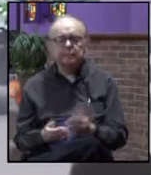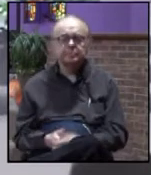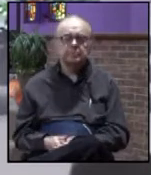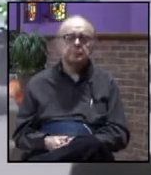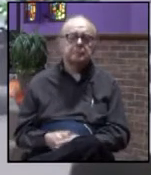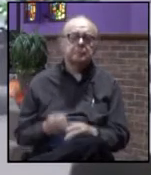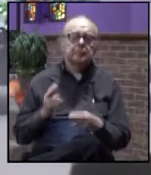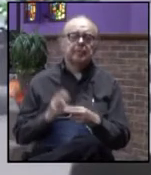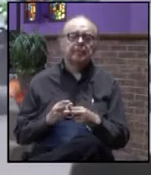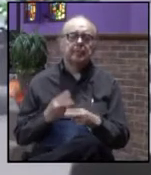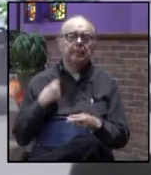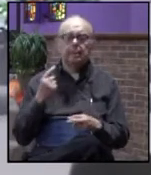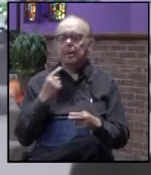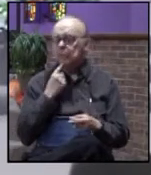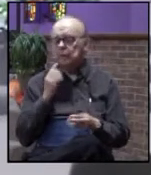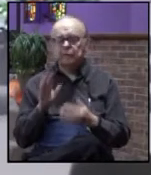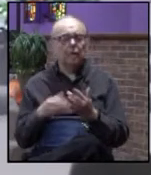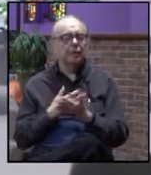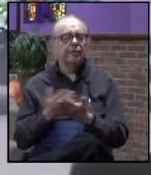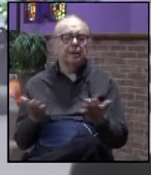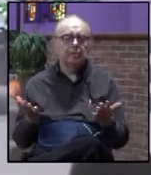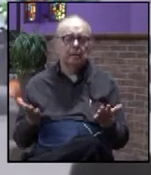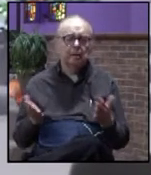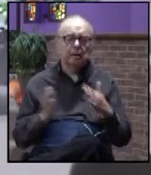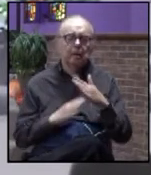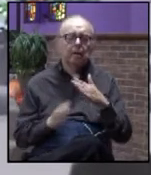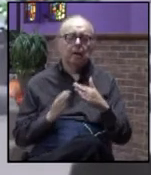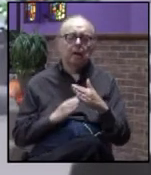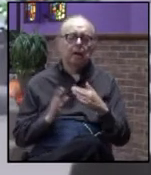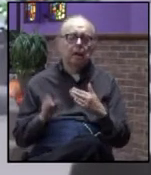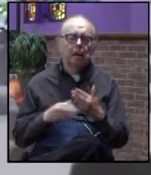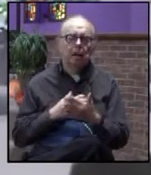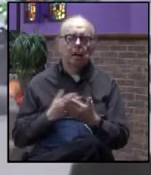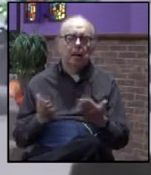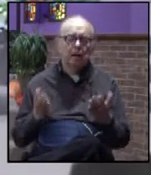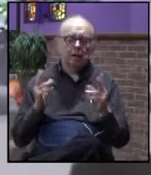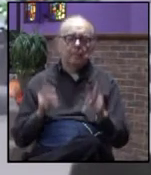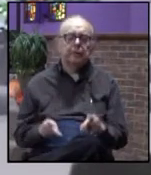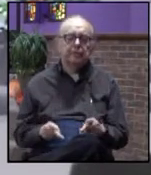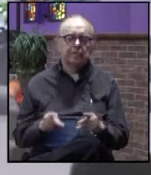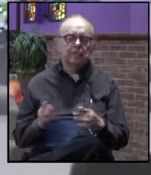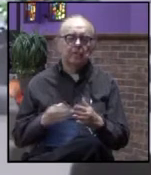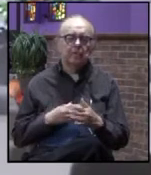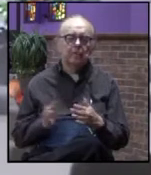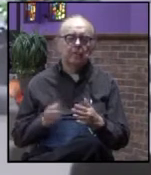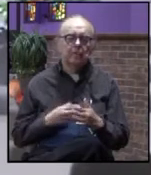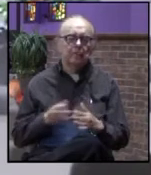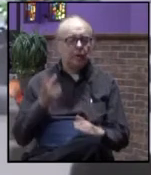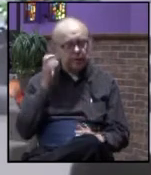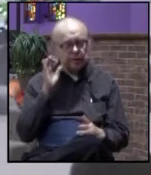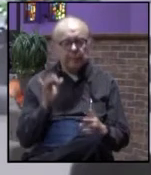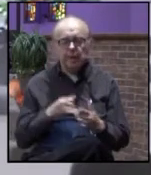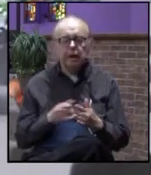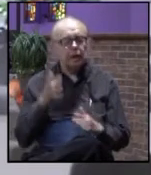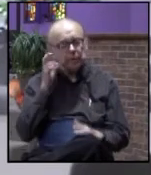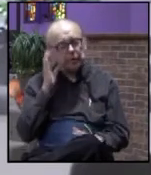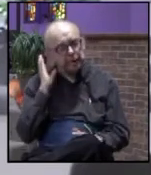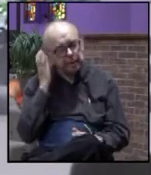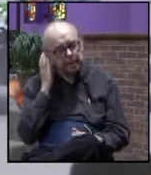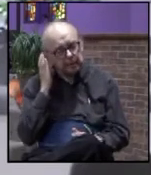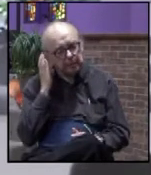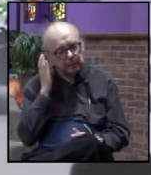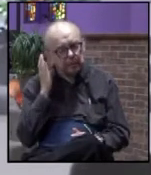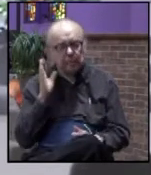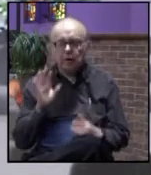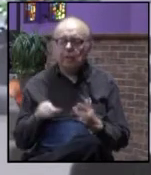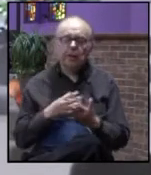there. He's saying we're missing all of that, and that basically all that everybody is now singing is just songs that they hear on the radio and all of the other things